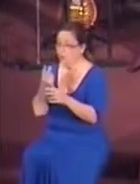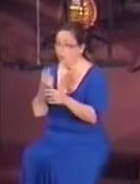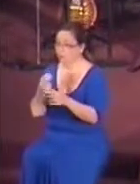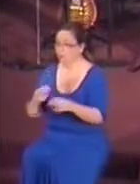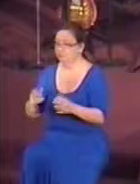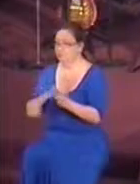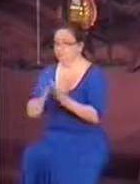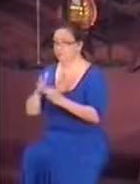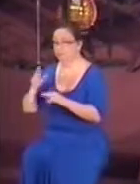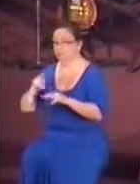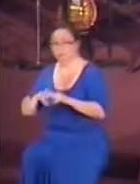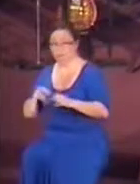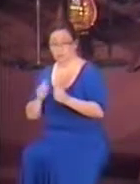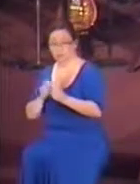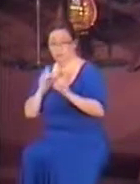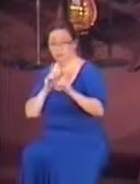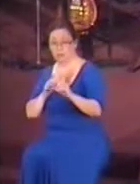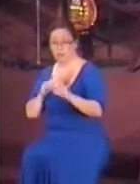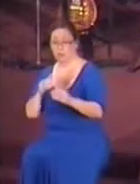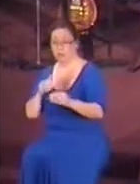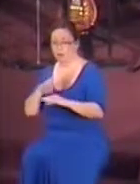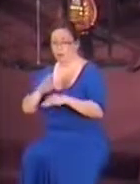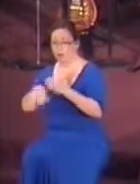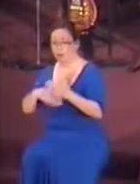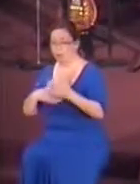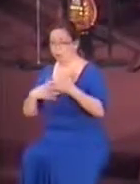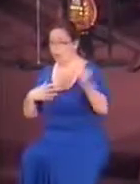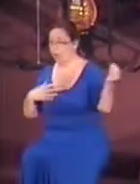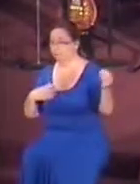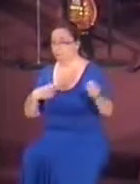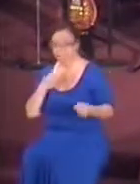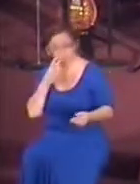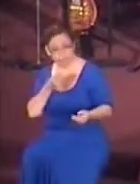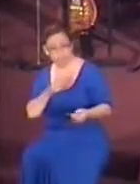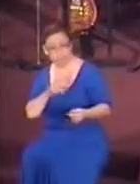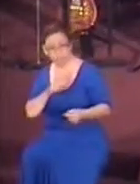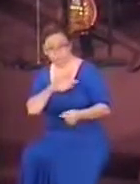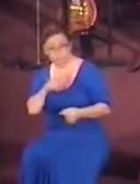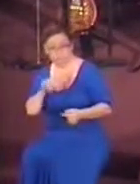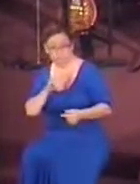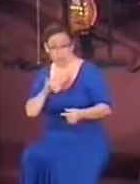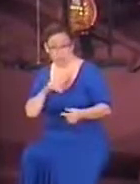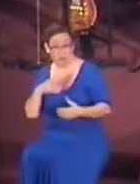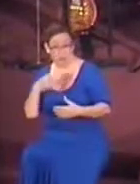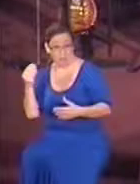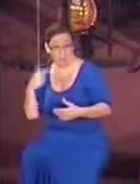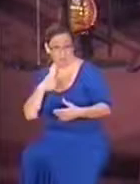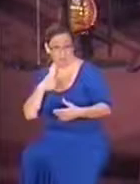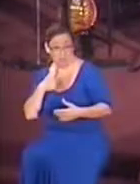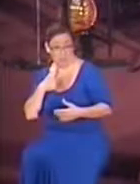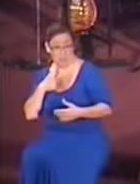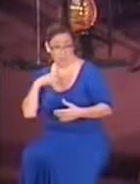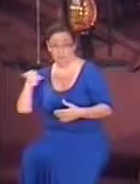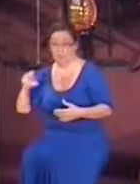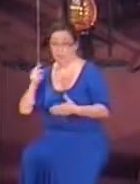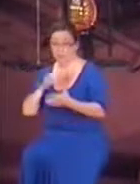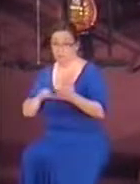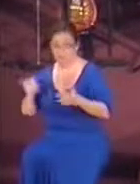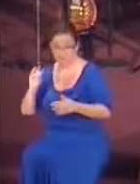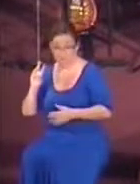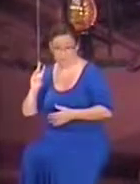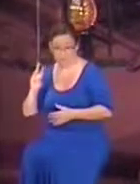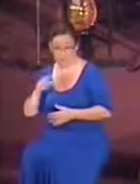sits down with his disciples after everyone's gone, and he looks at them, and he says, will you too leave me? It's in John chapter 6. Will